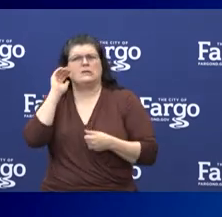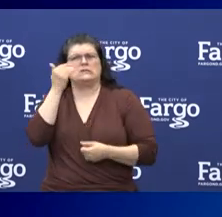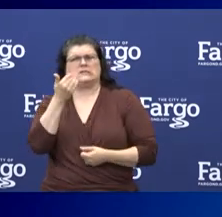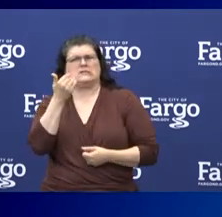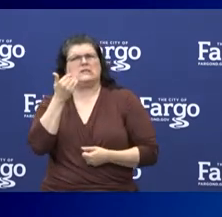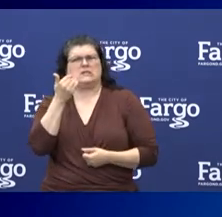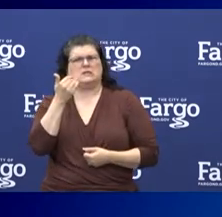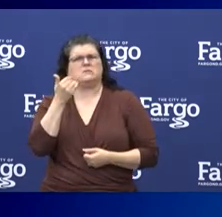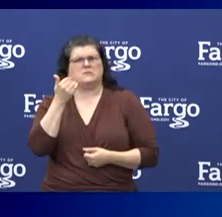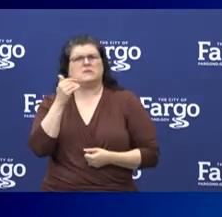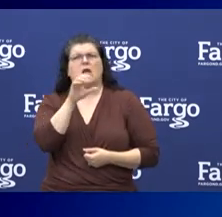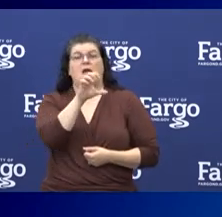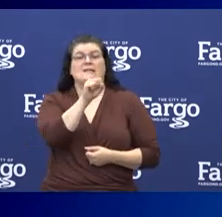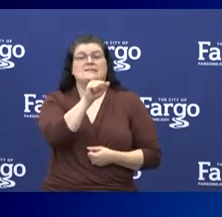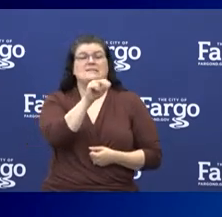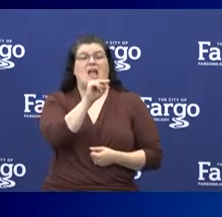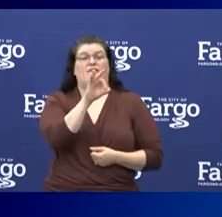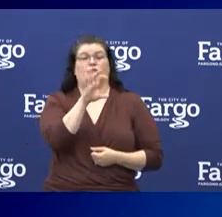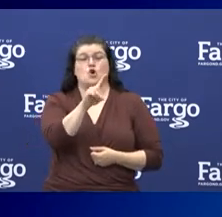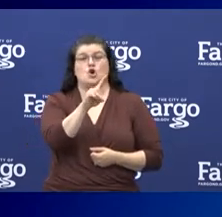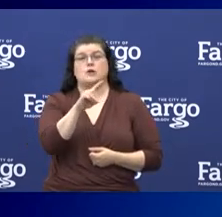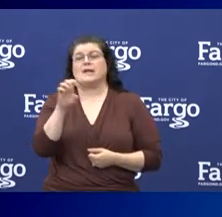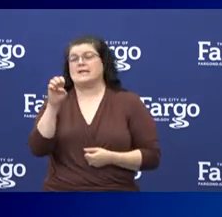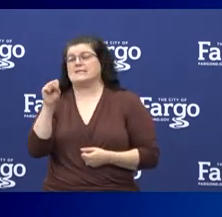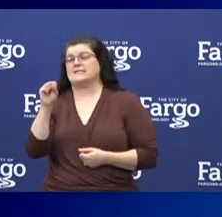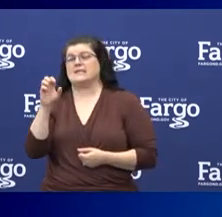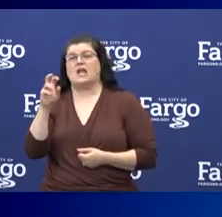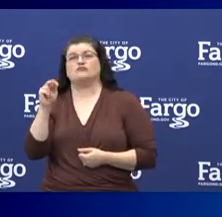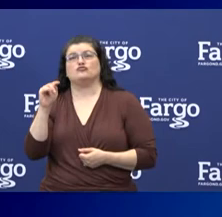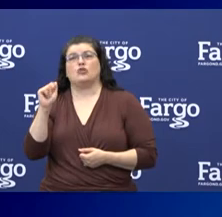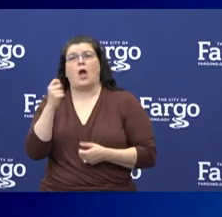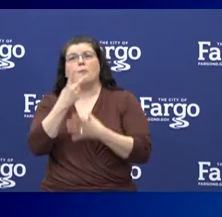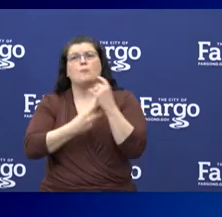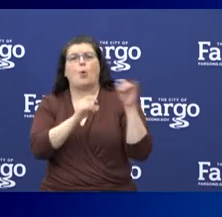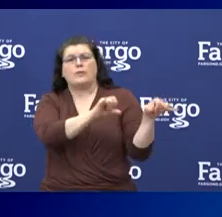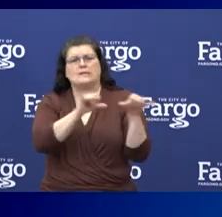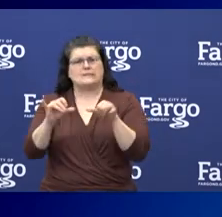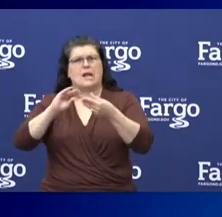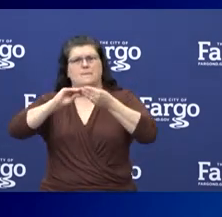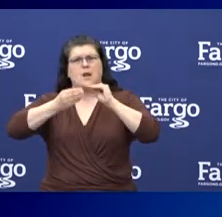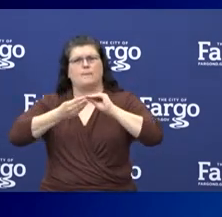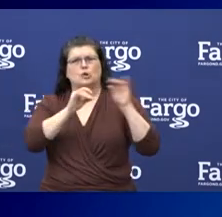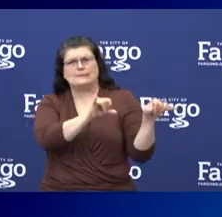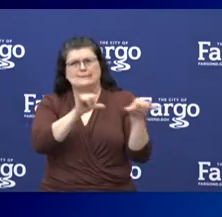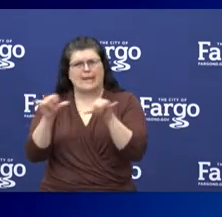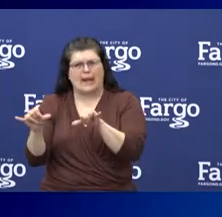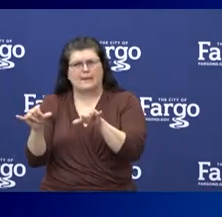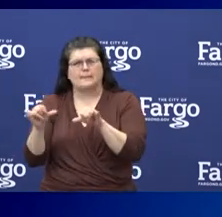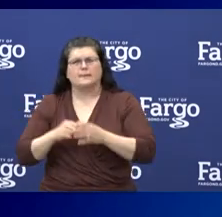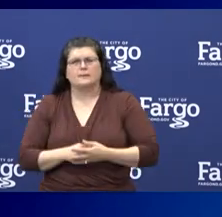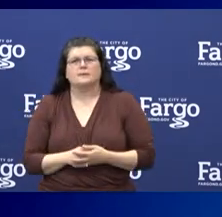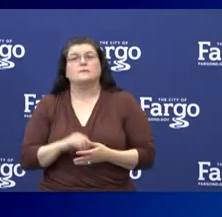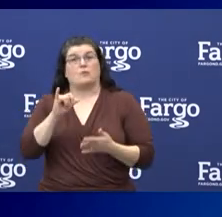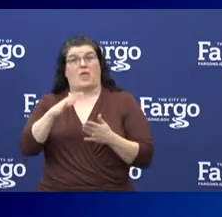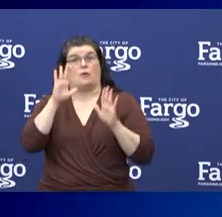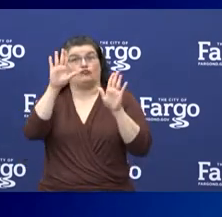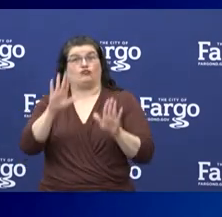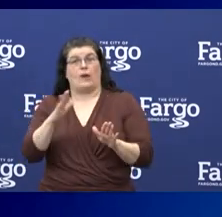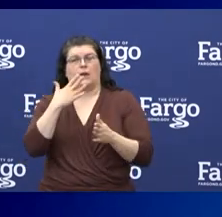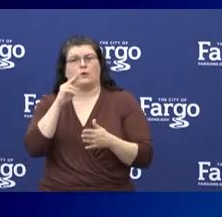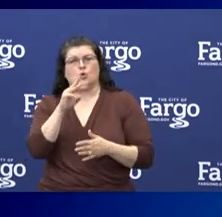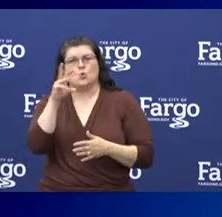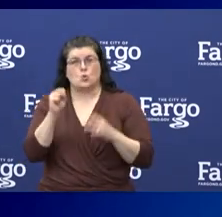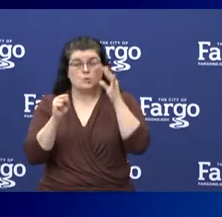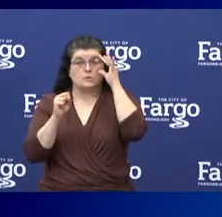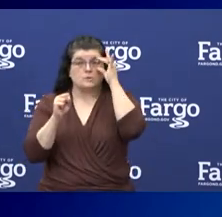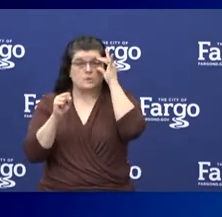at Sanford and Essentia. So they're staying at the same numbers. So that's great, because what that tells us is that this disease is